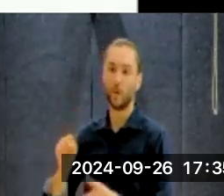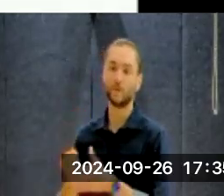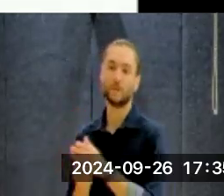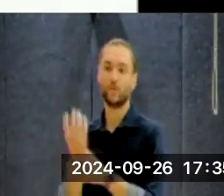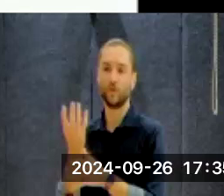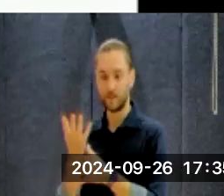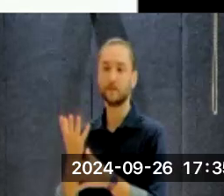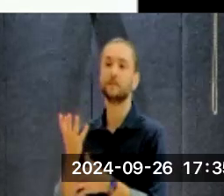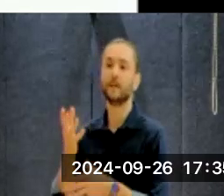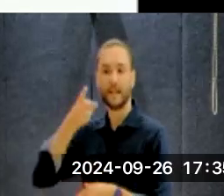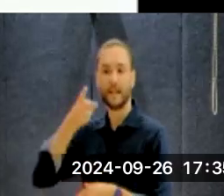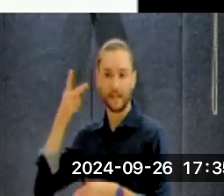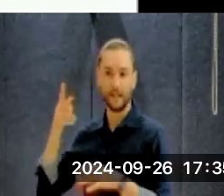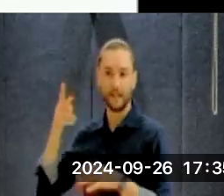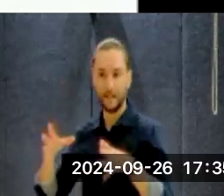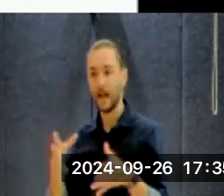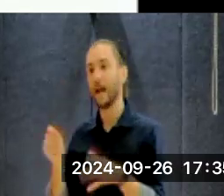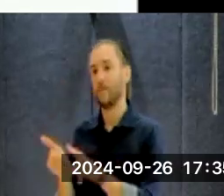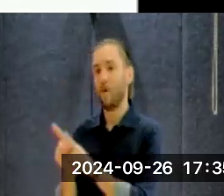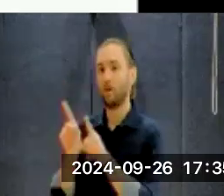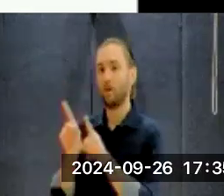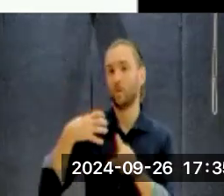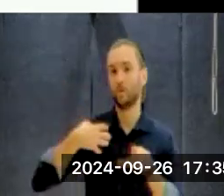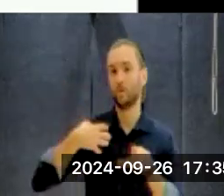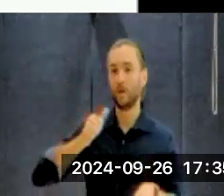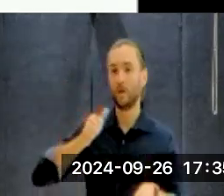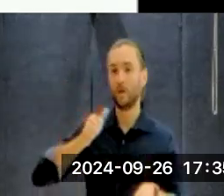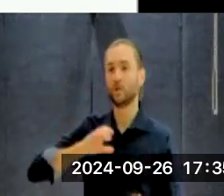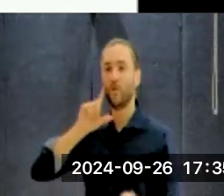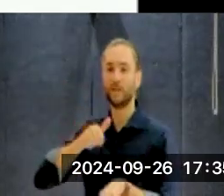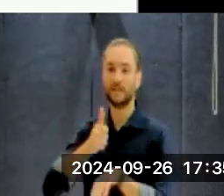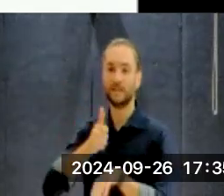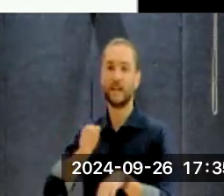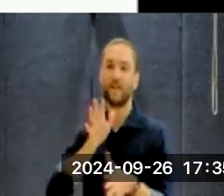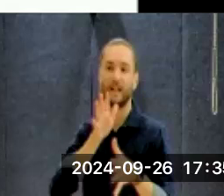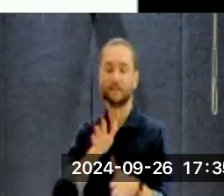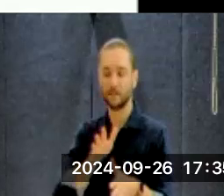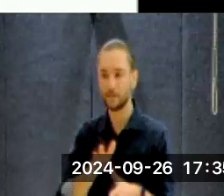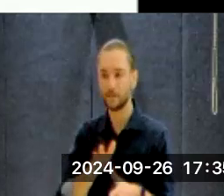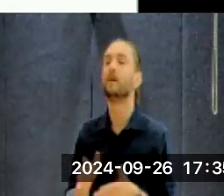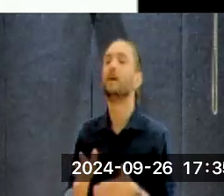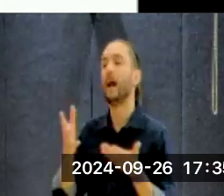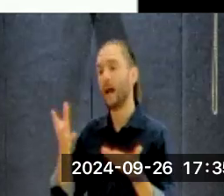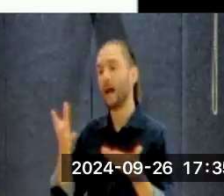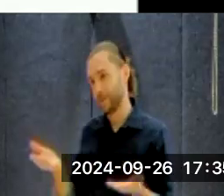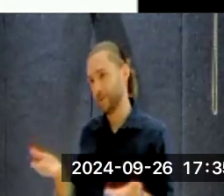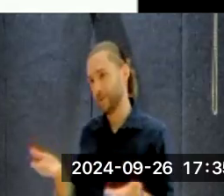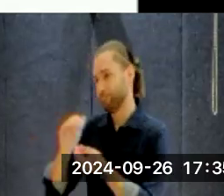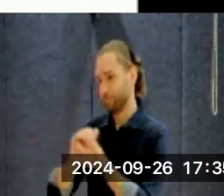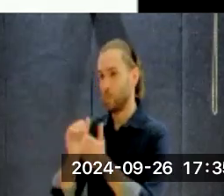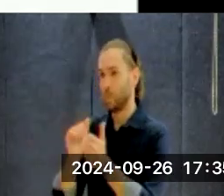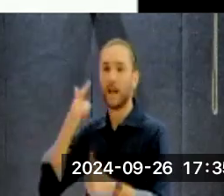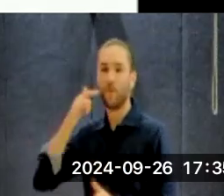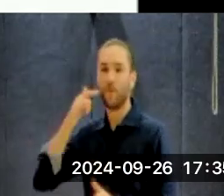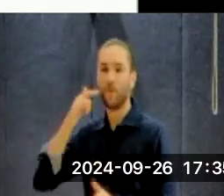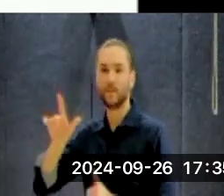on the Commission of State of Hate. I'm here today with my commissioners, and like I said, the California Civil Rights Council. I